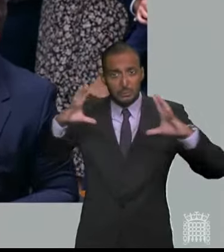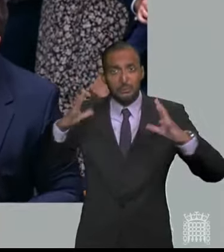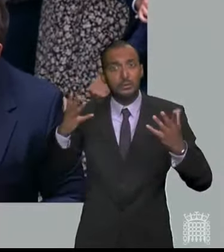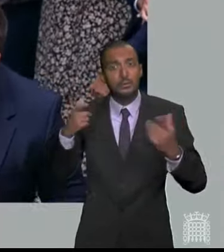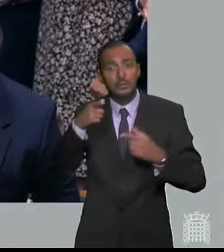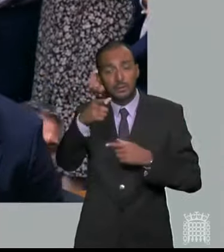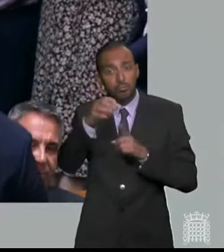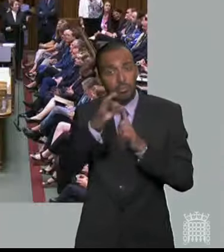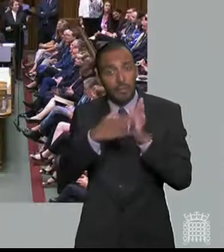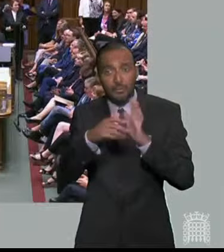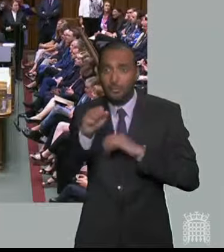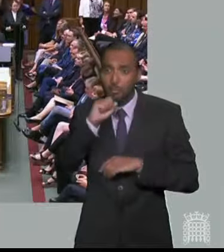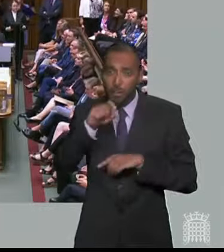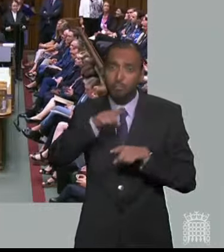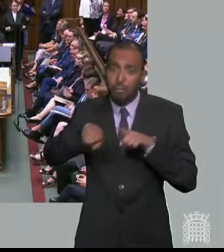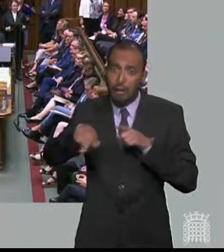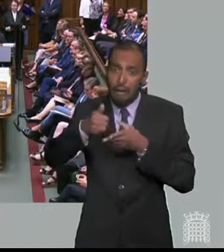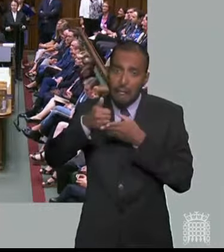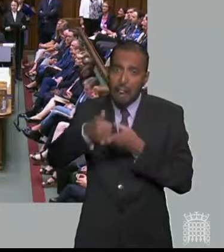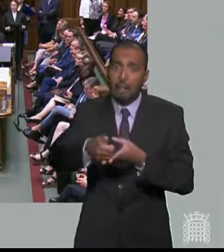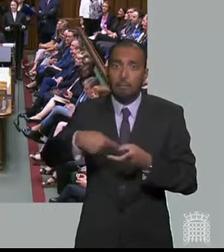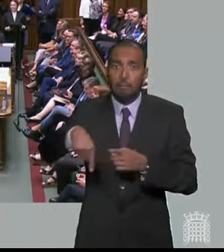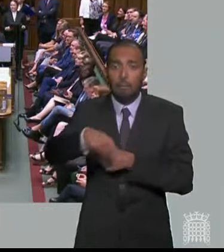help working people?